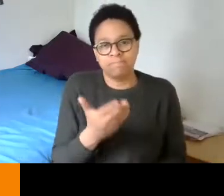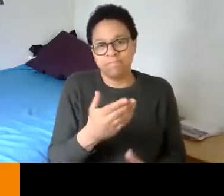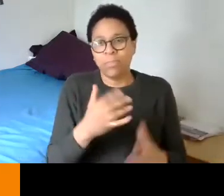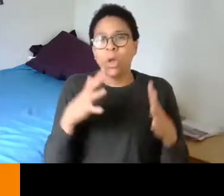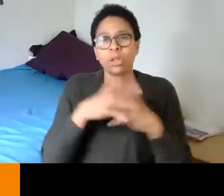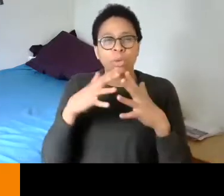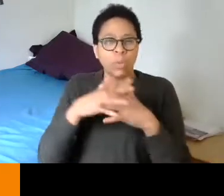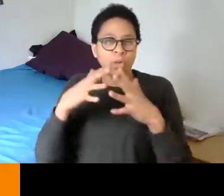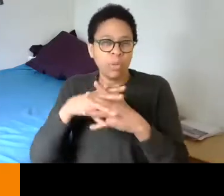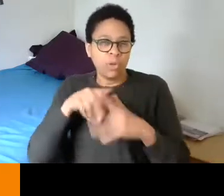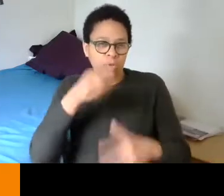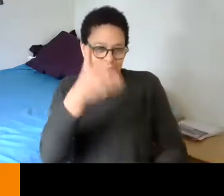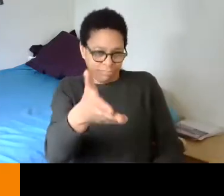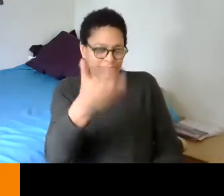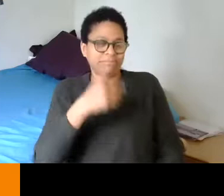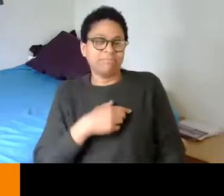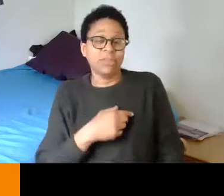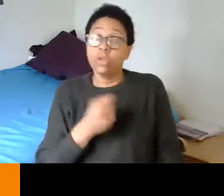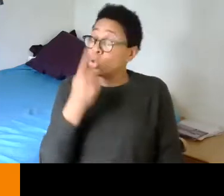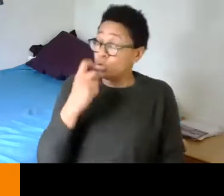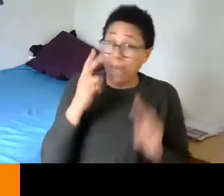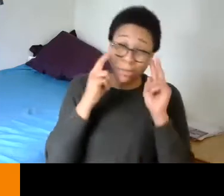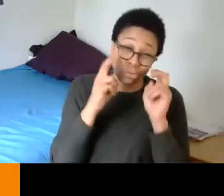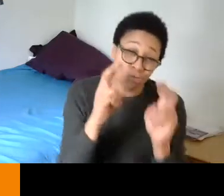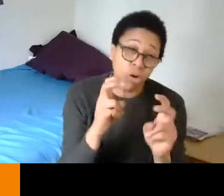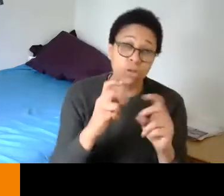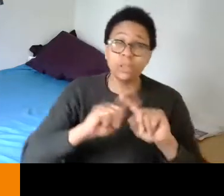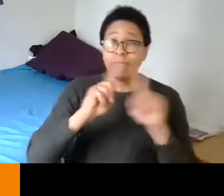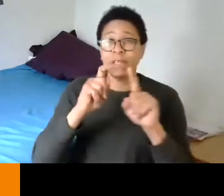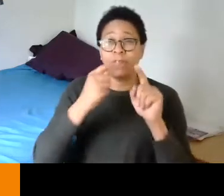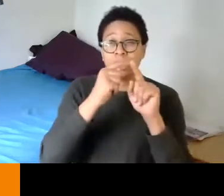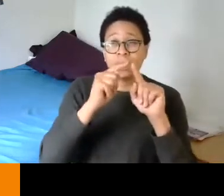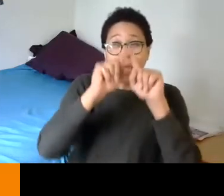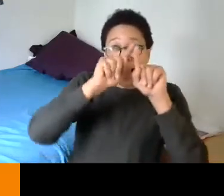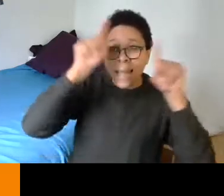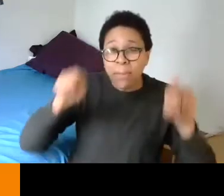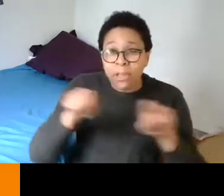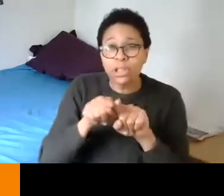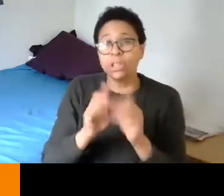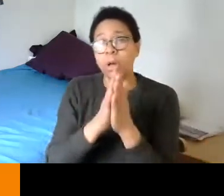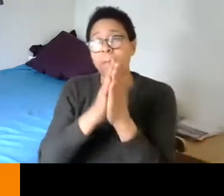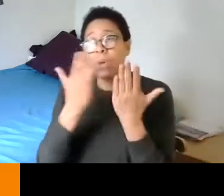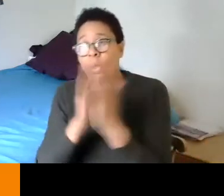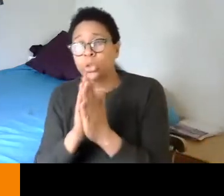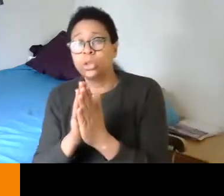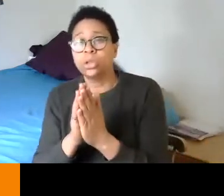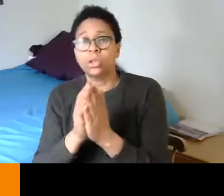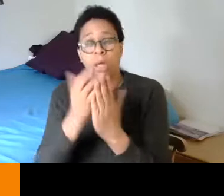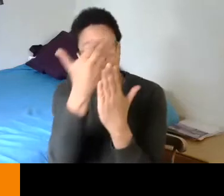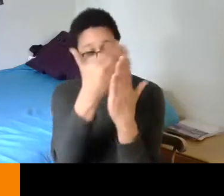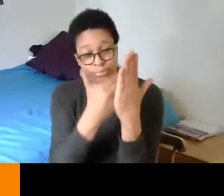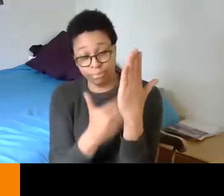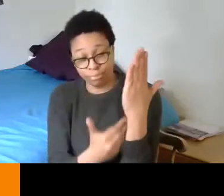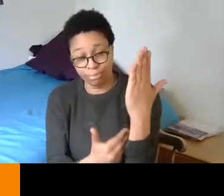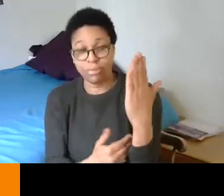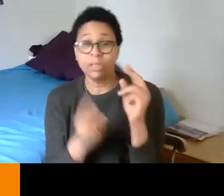welcomecollection.org/collections. And this is where you can search through thousands of images of books, manuscripts, and visual materials held at Wellcome. So visual materials, I'm